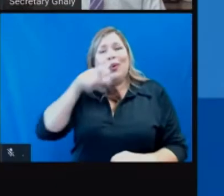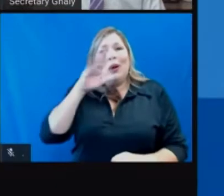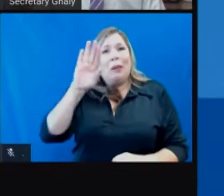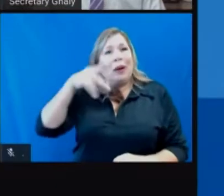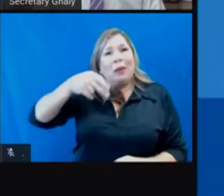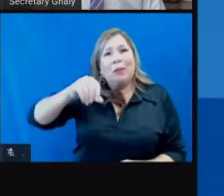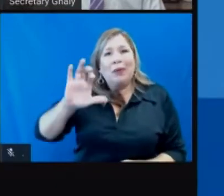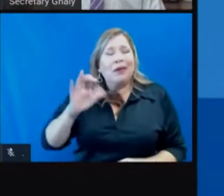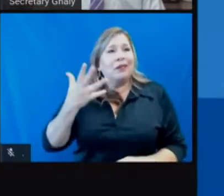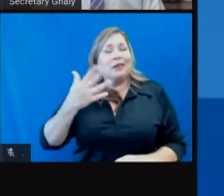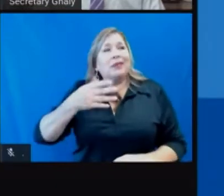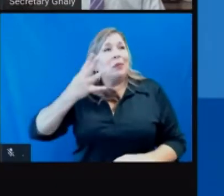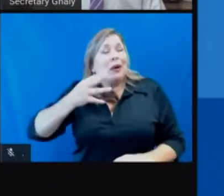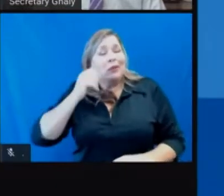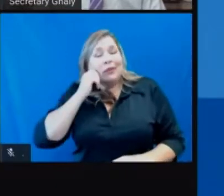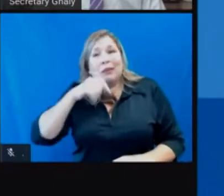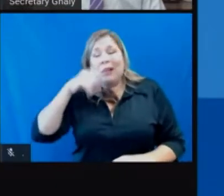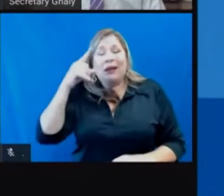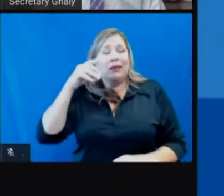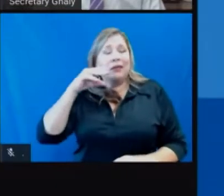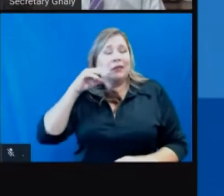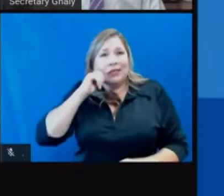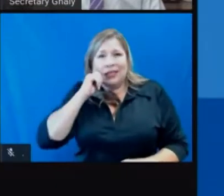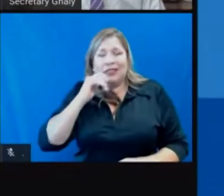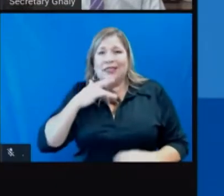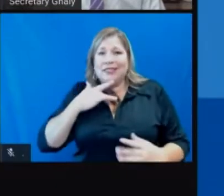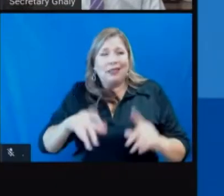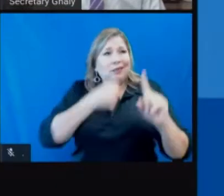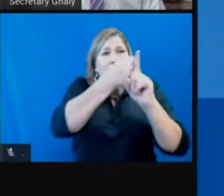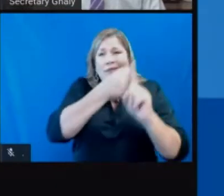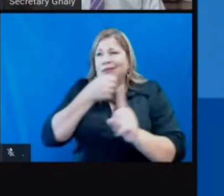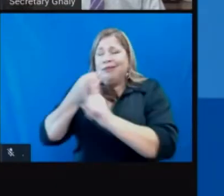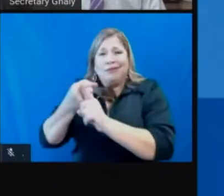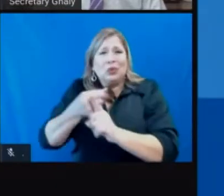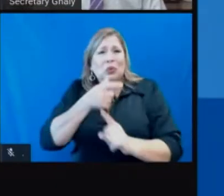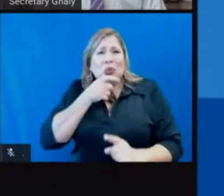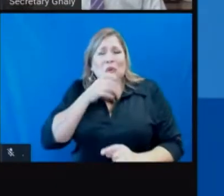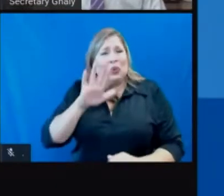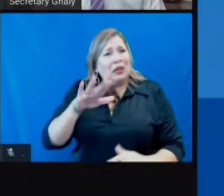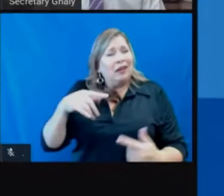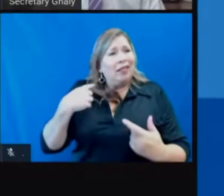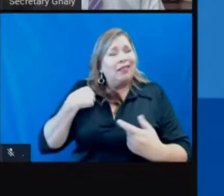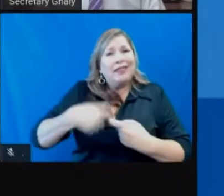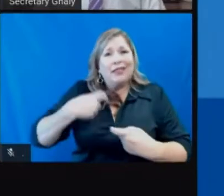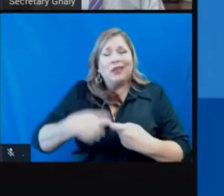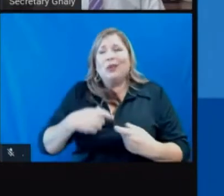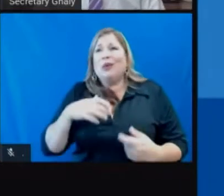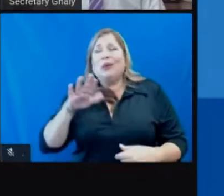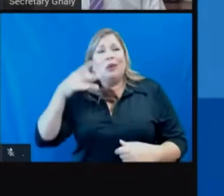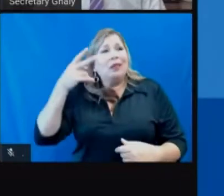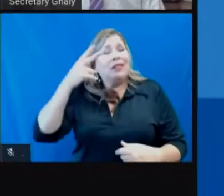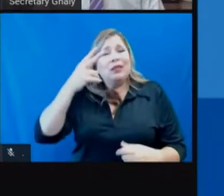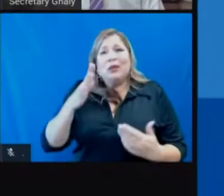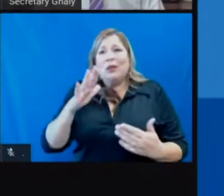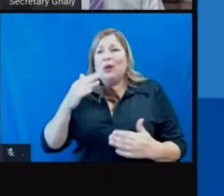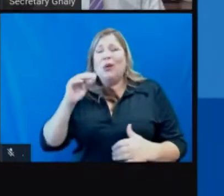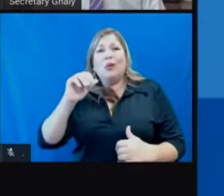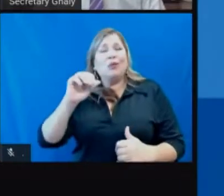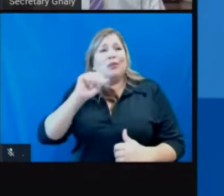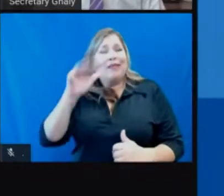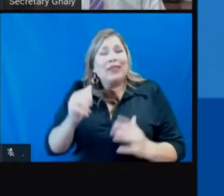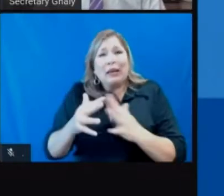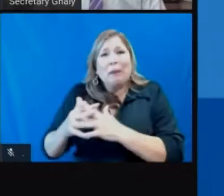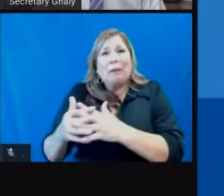state disproportionately impacted, more Latinos, more African Americans, more of our Asian